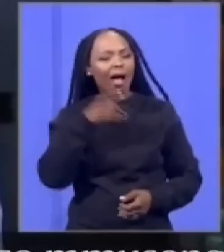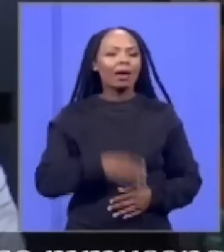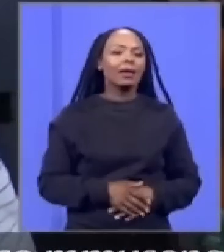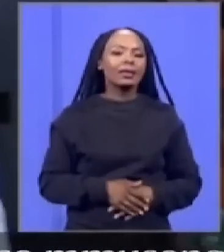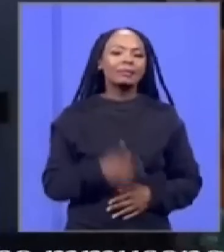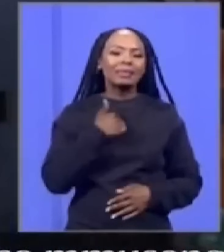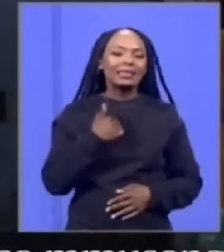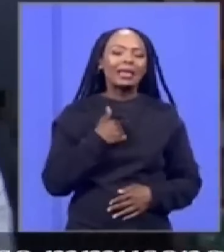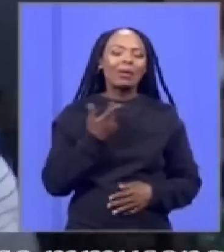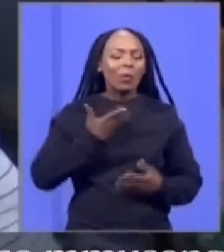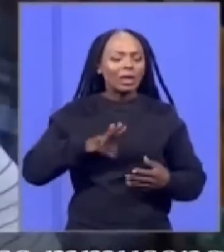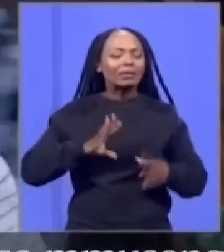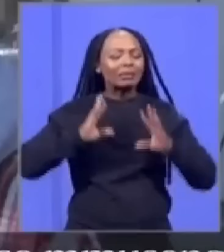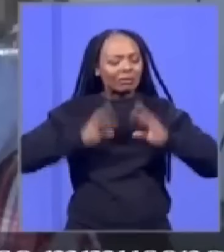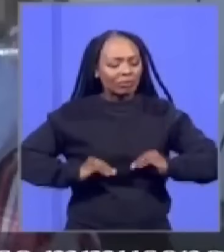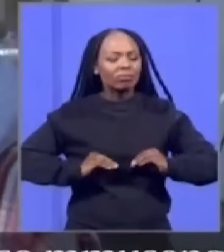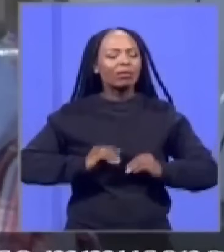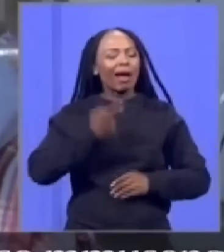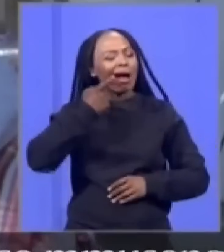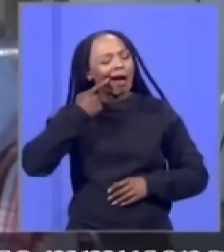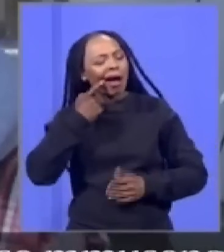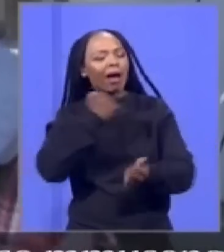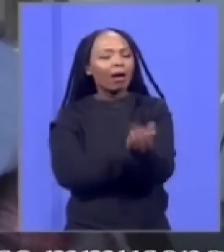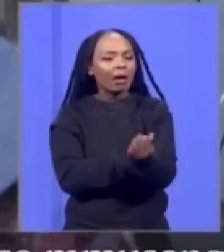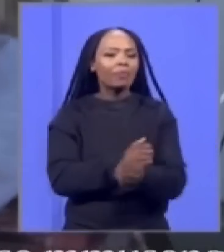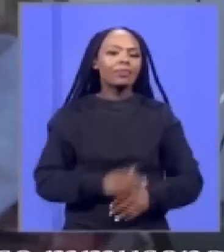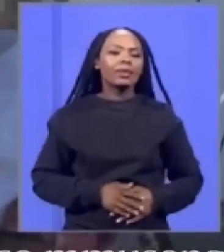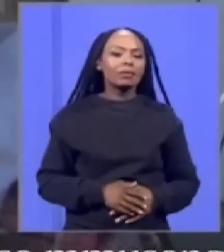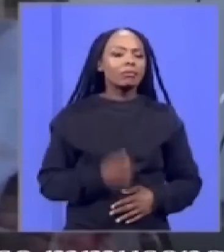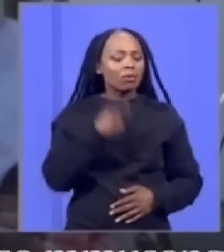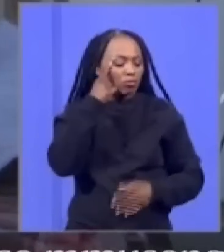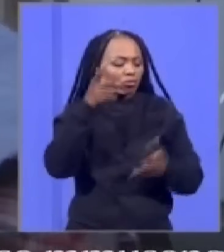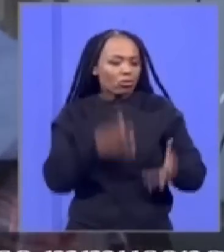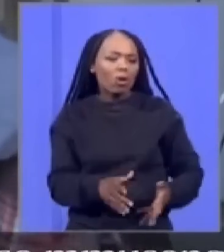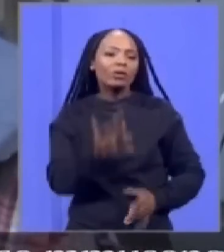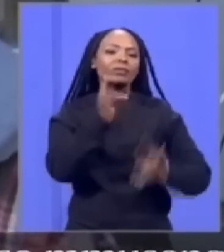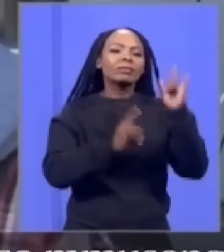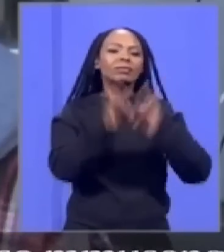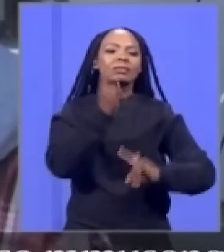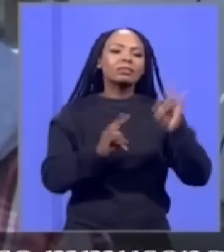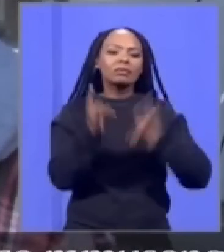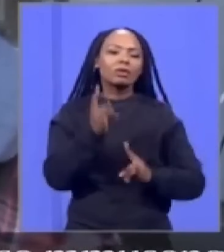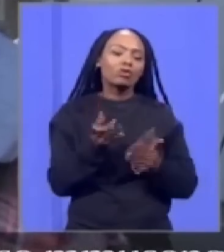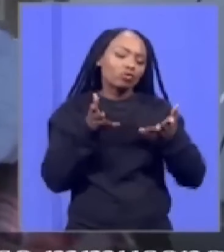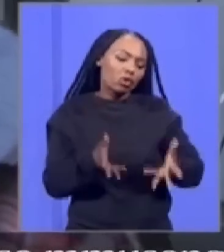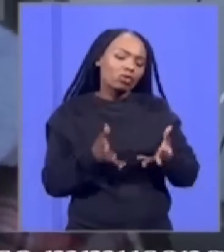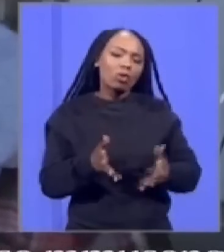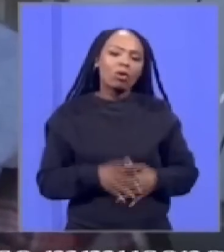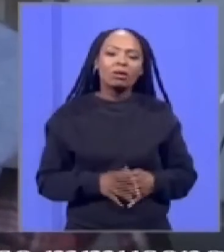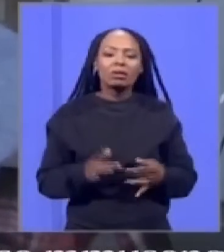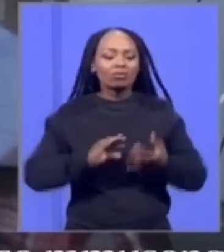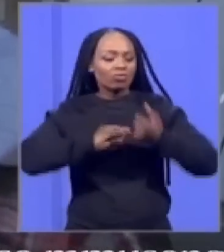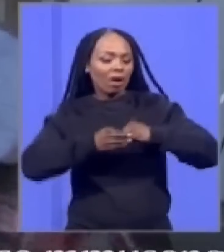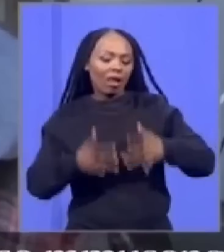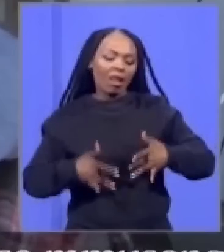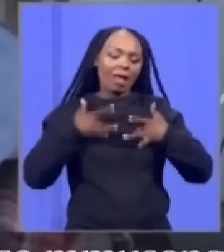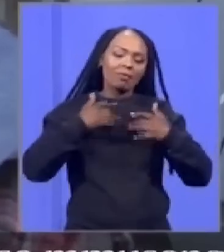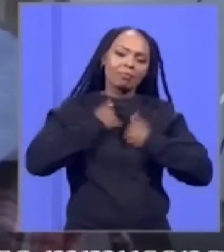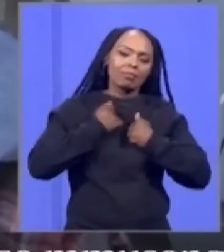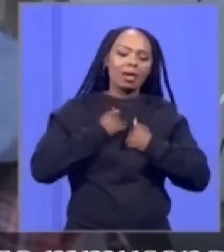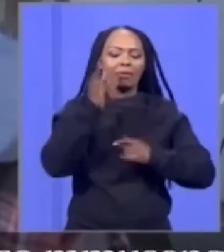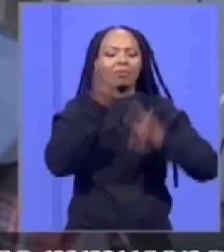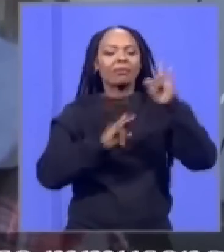tlogetse di drugs le re thuse. Phela mo toropong every time ke the way ke haselang ka teng mo botshelong, so ke